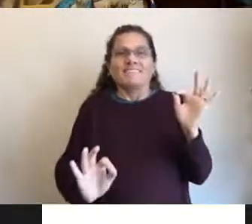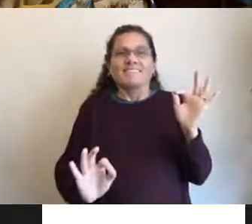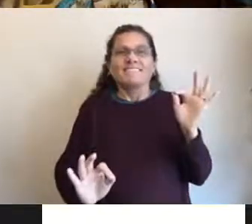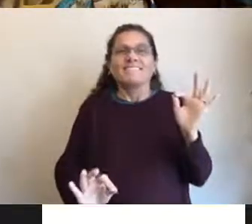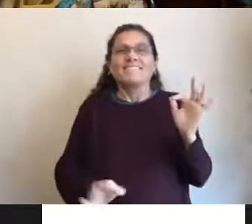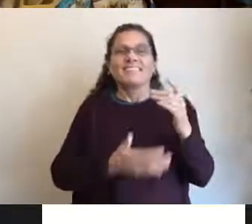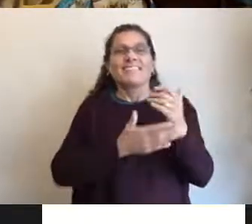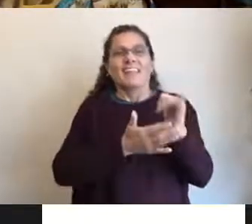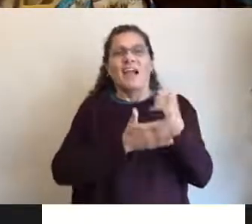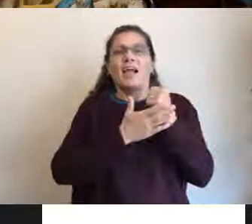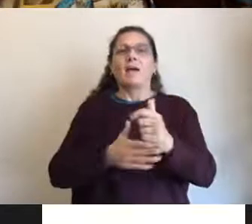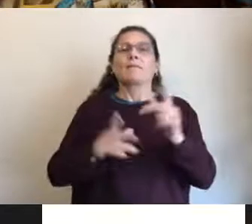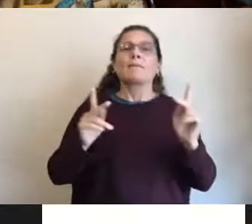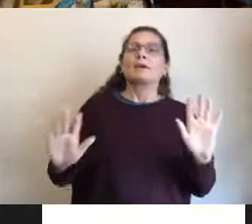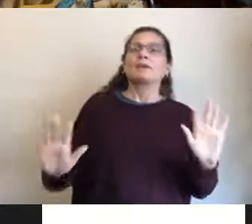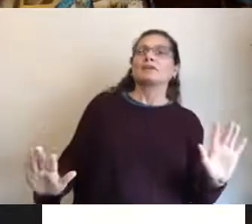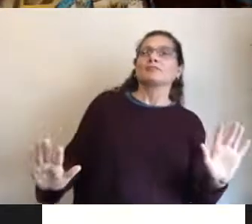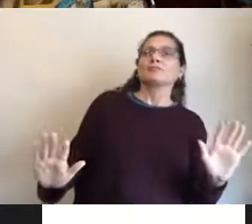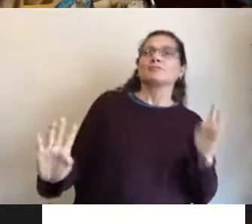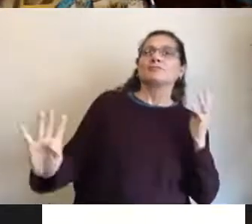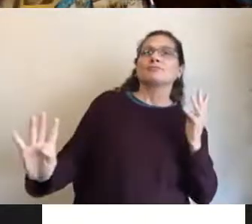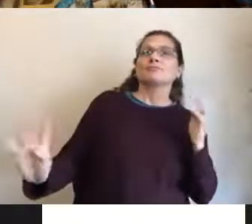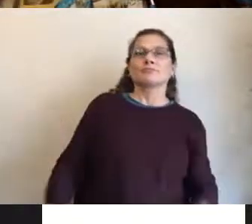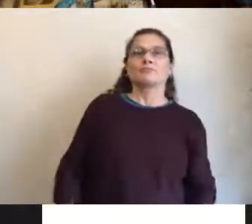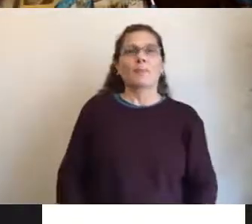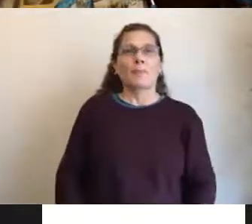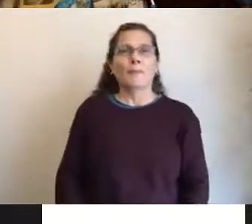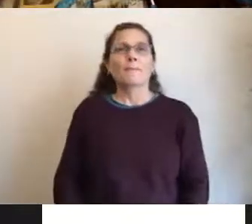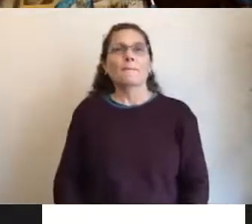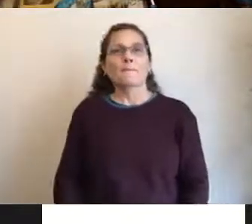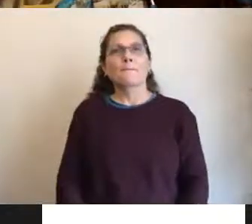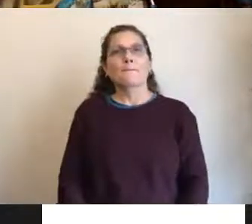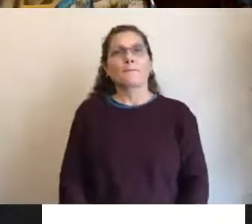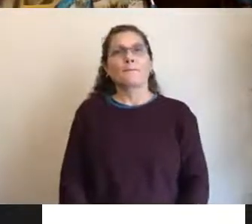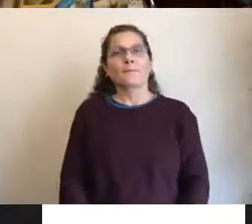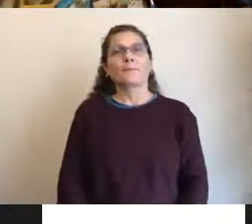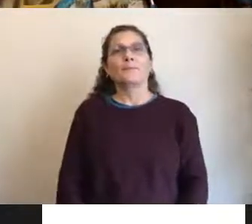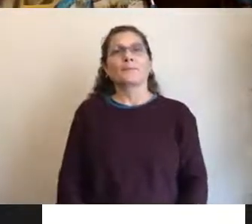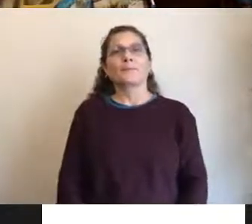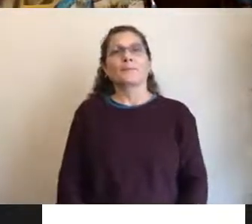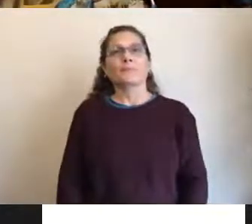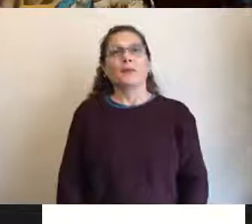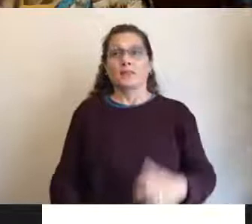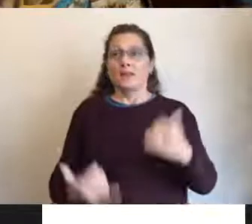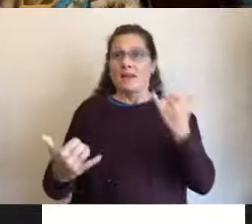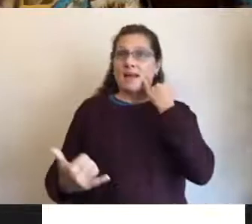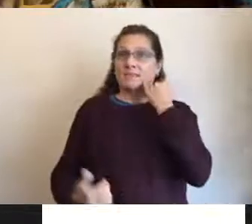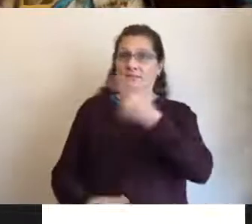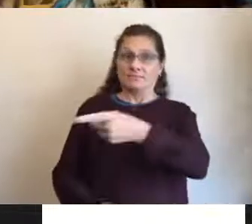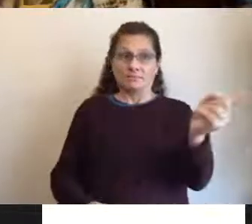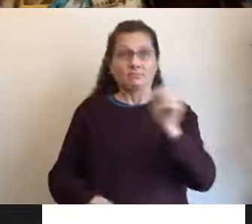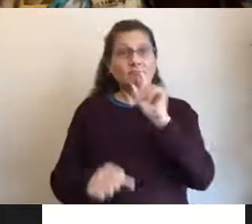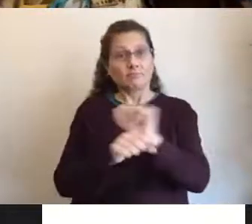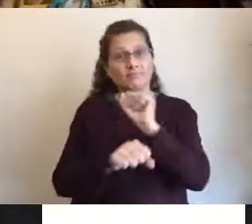who took part in our democracy by voting absentee by mail, in person, or on election day. Your vote is